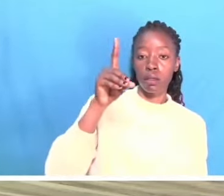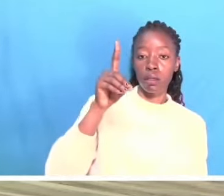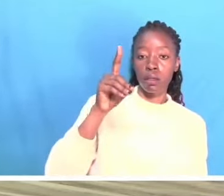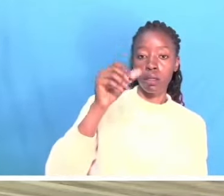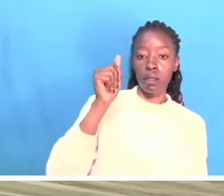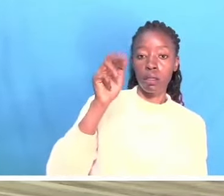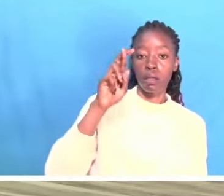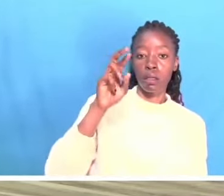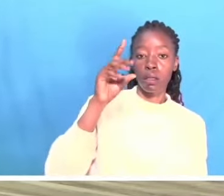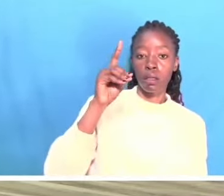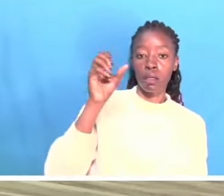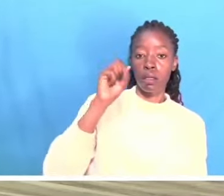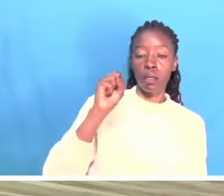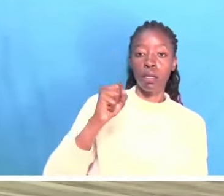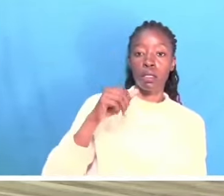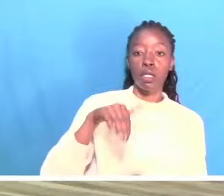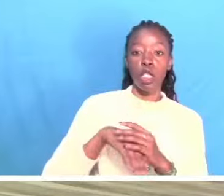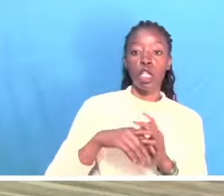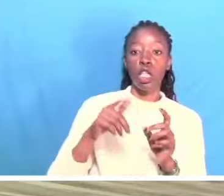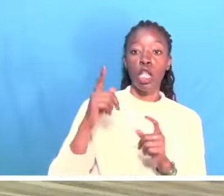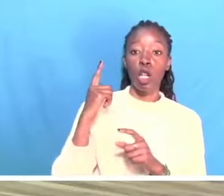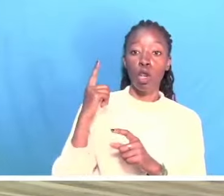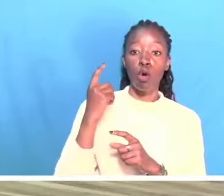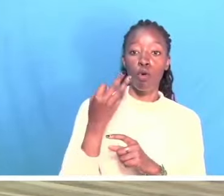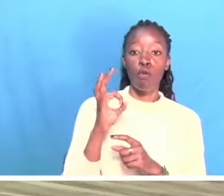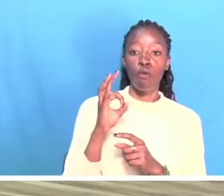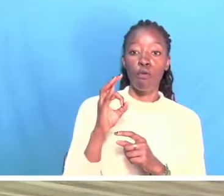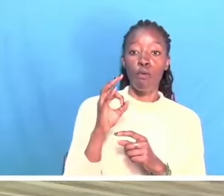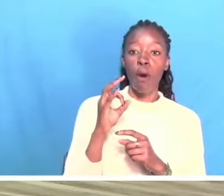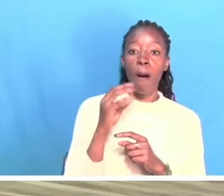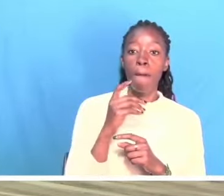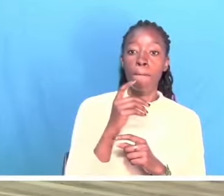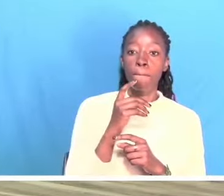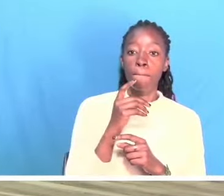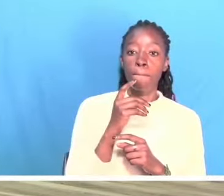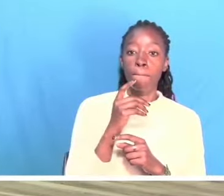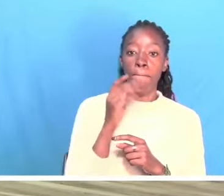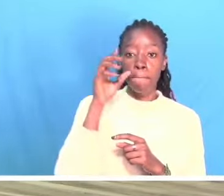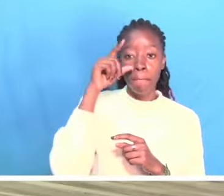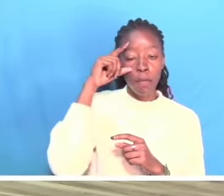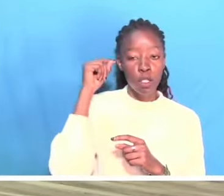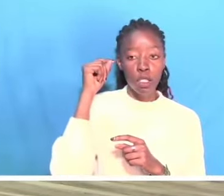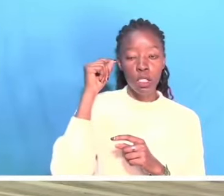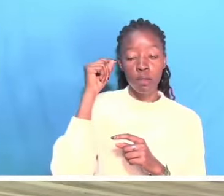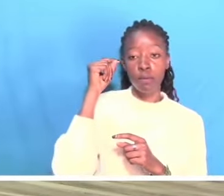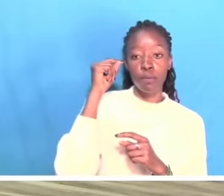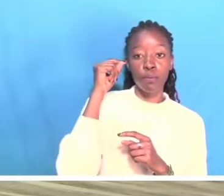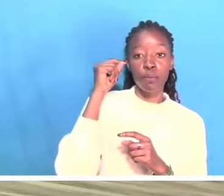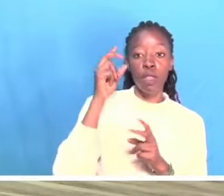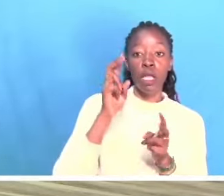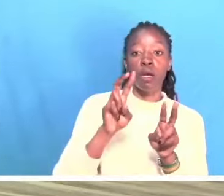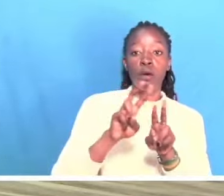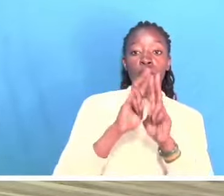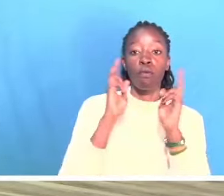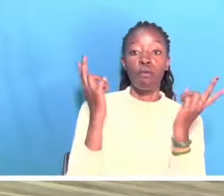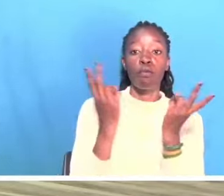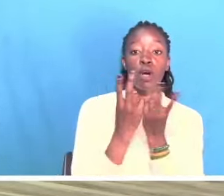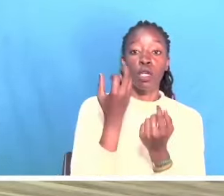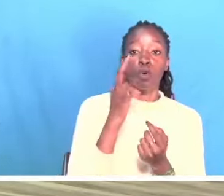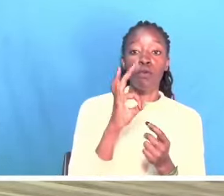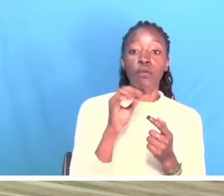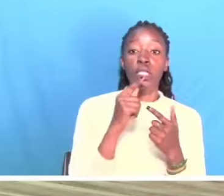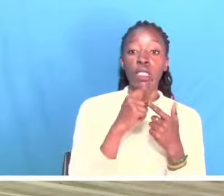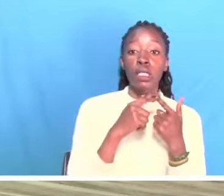and sisters, I have to finish. Value of circumcision. For the Jews, the male physical